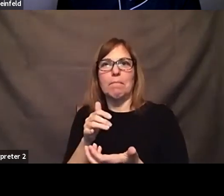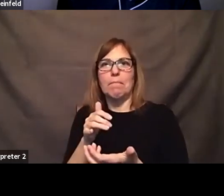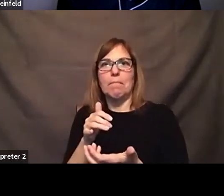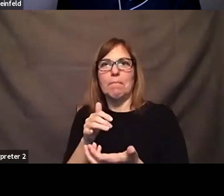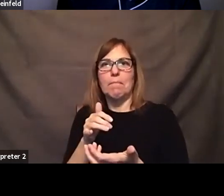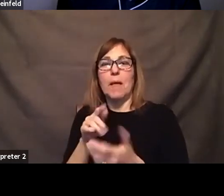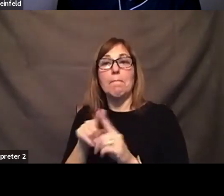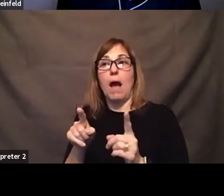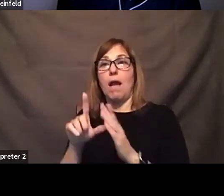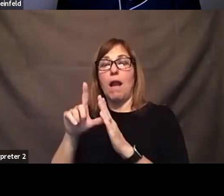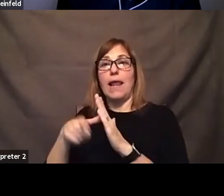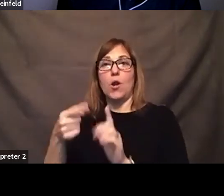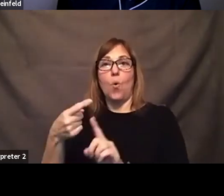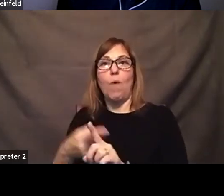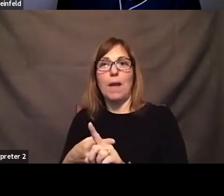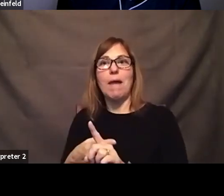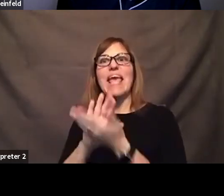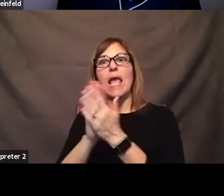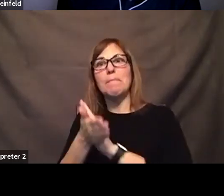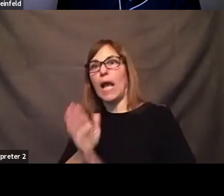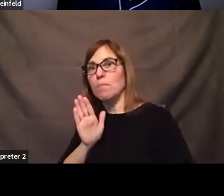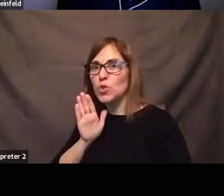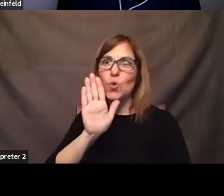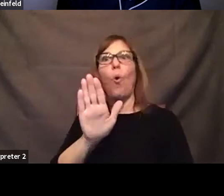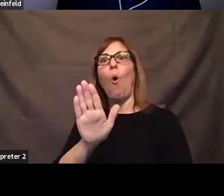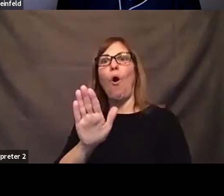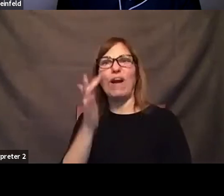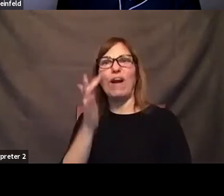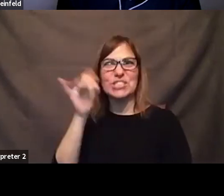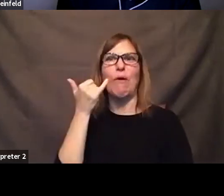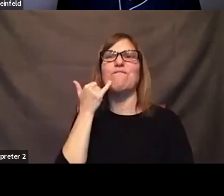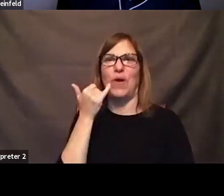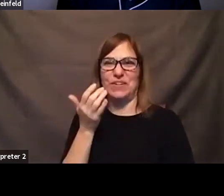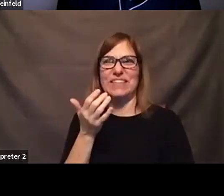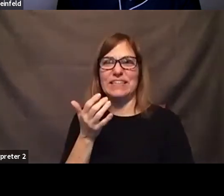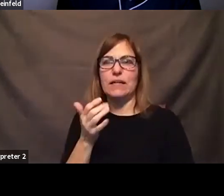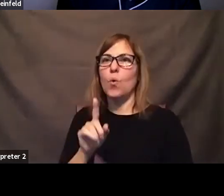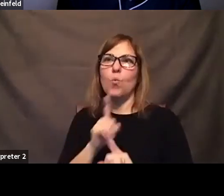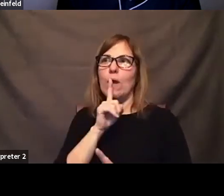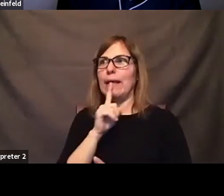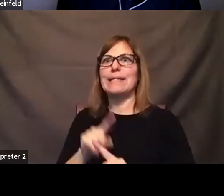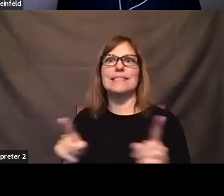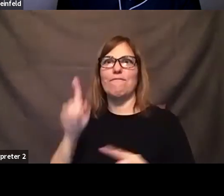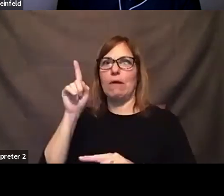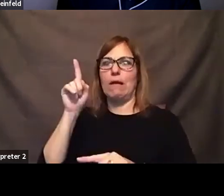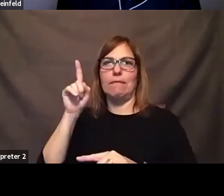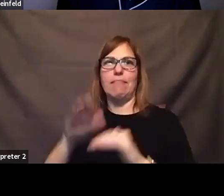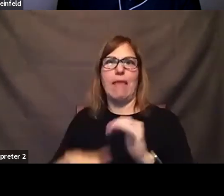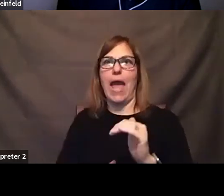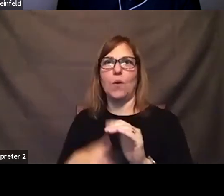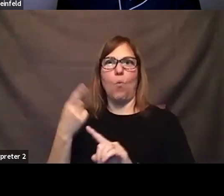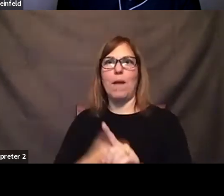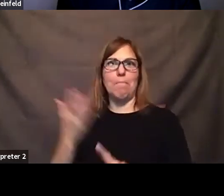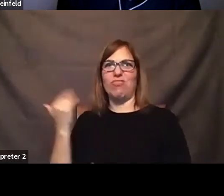a month, it is your smartphone, right? It is completely different than the thing you bought a month before. And